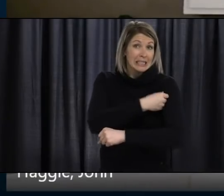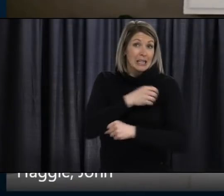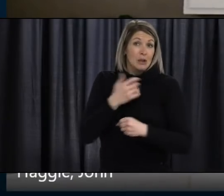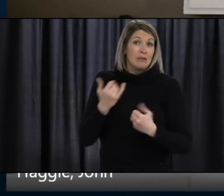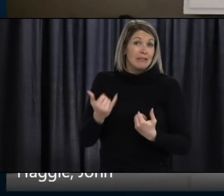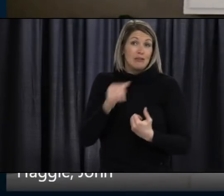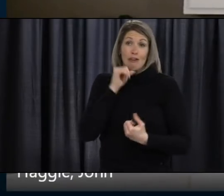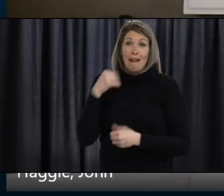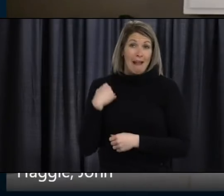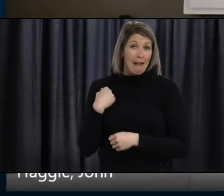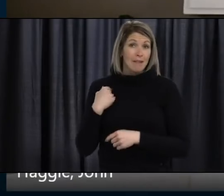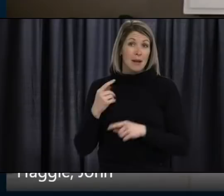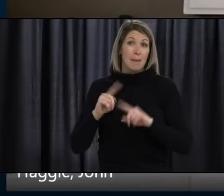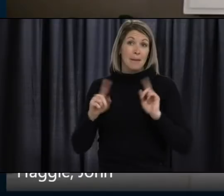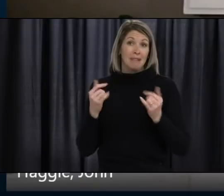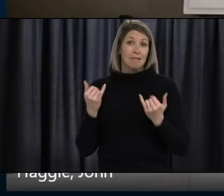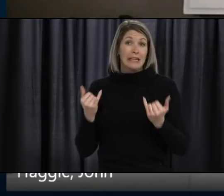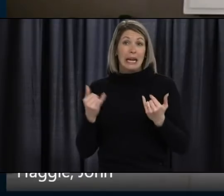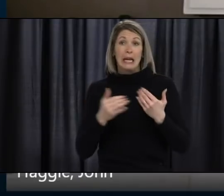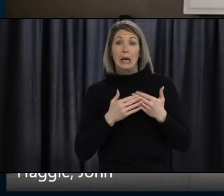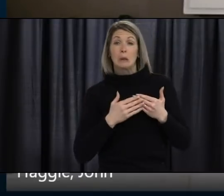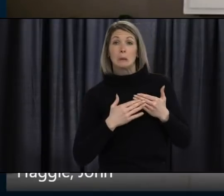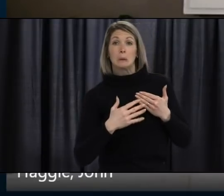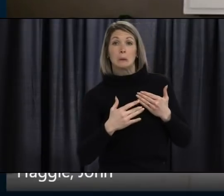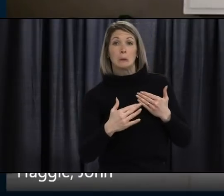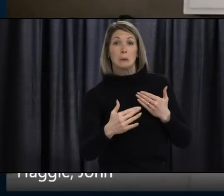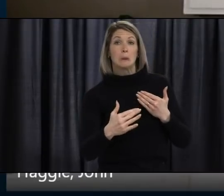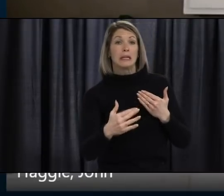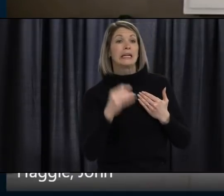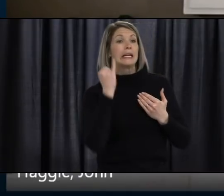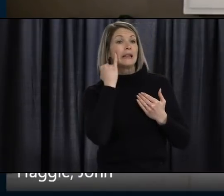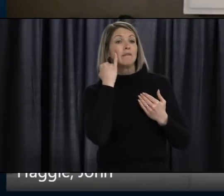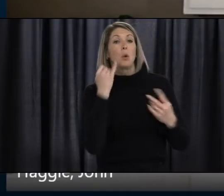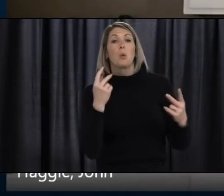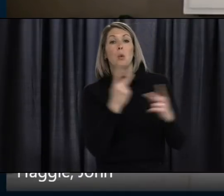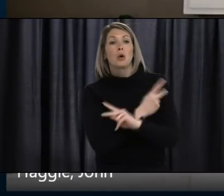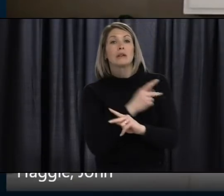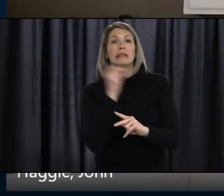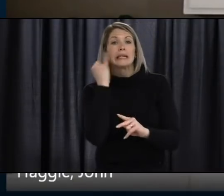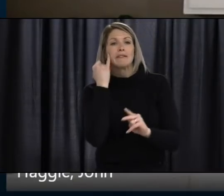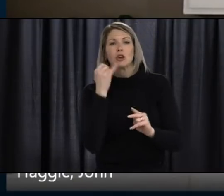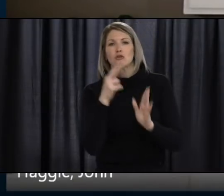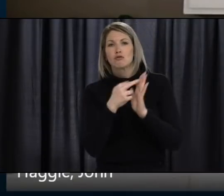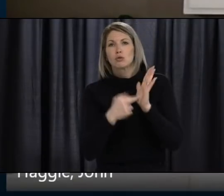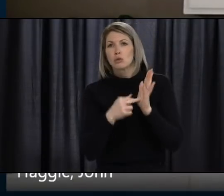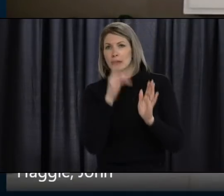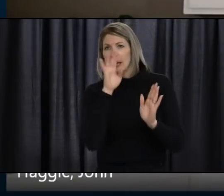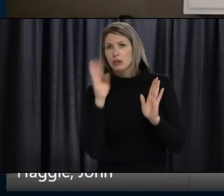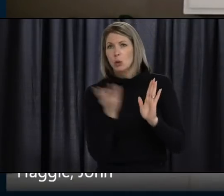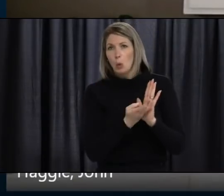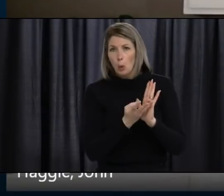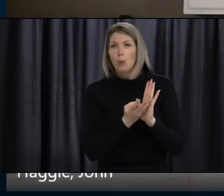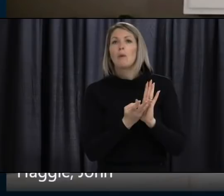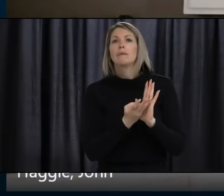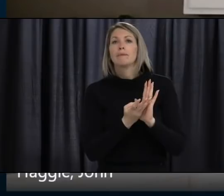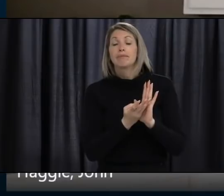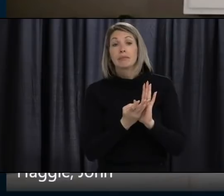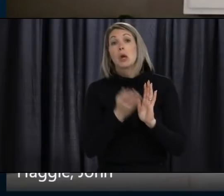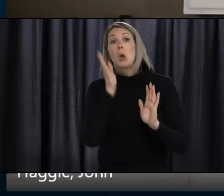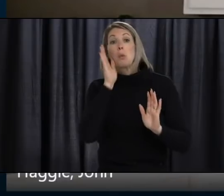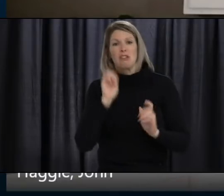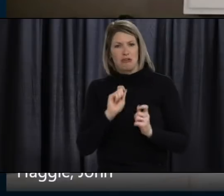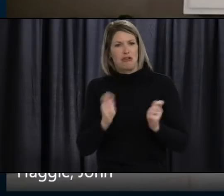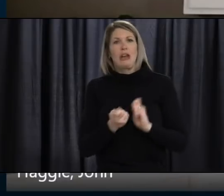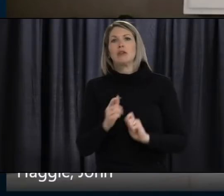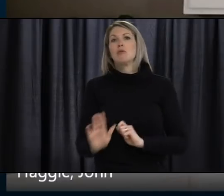do for the last 4 or 5 weeks. It is not going to be simple, and there are going to be occasions where, even with the best of